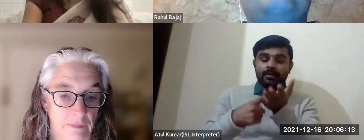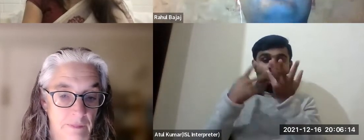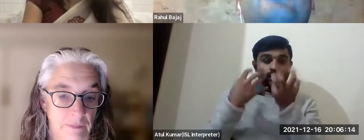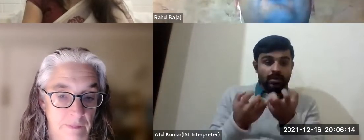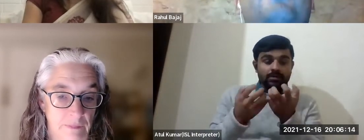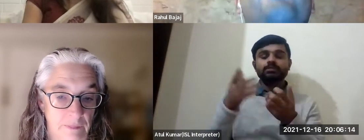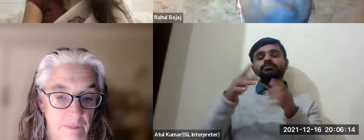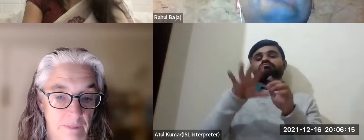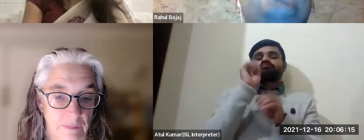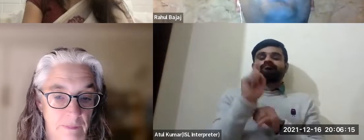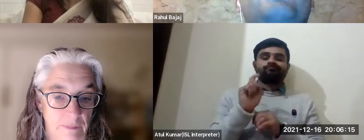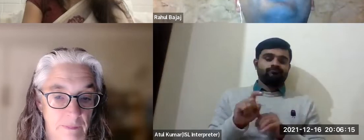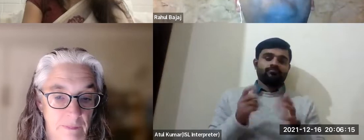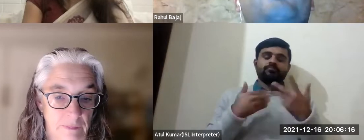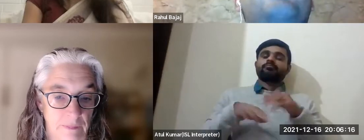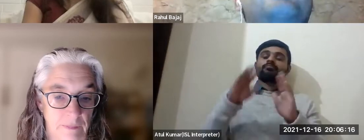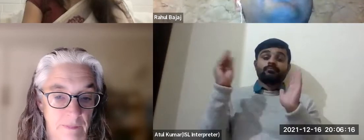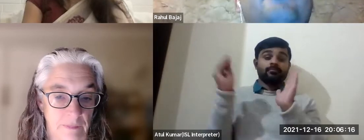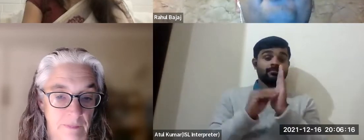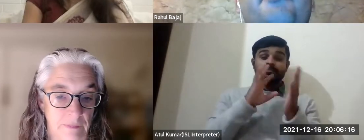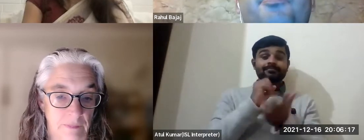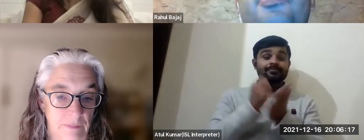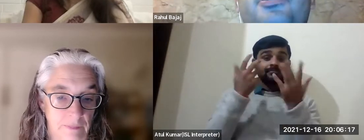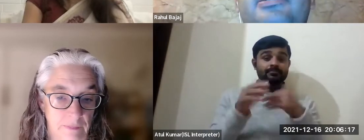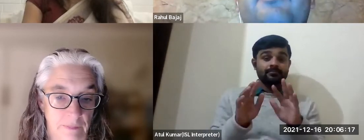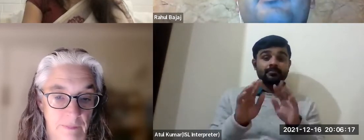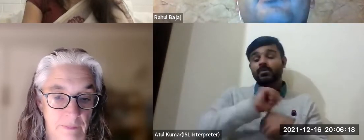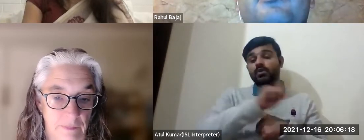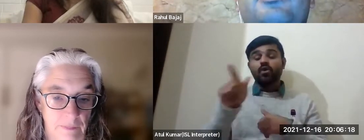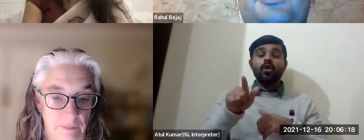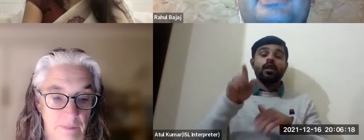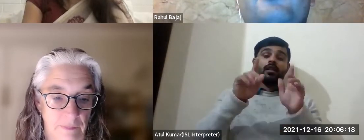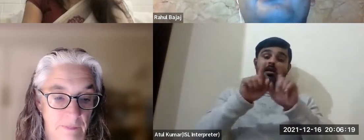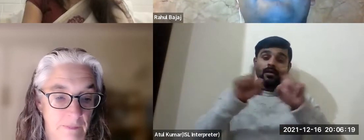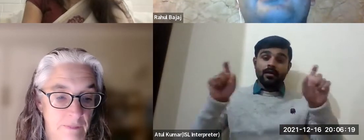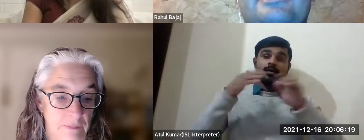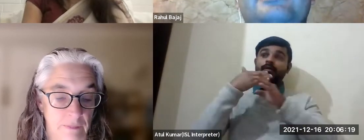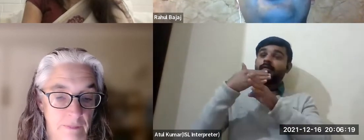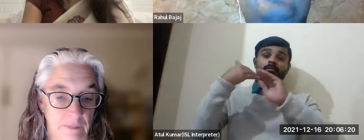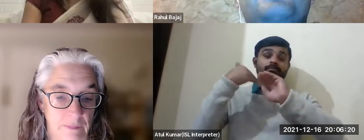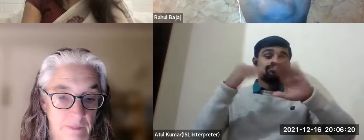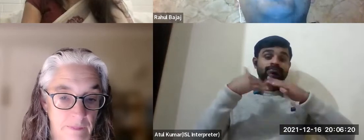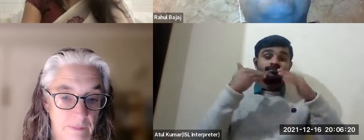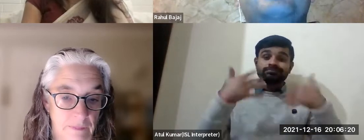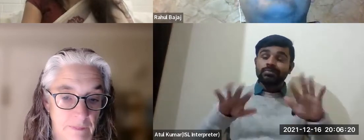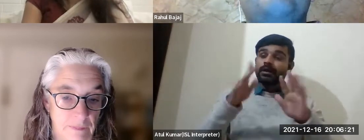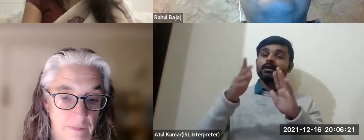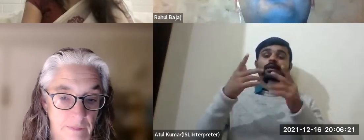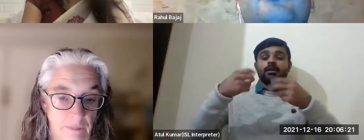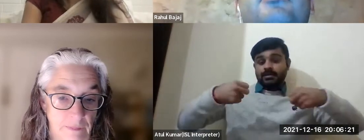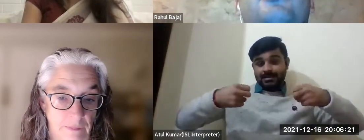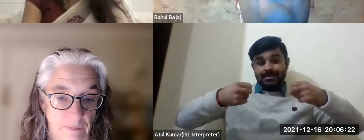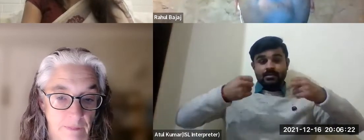have. We've ensured that all posters that were shared for this event had image descriptions with